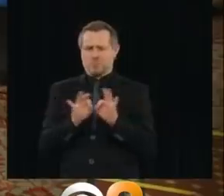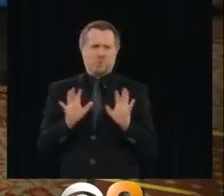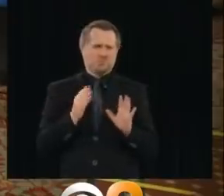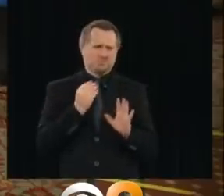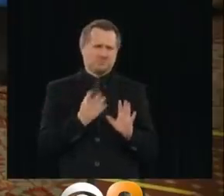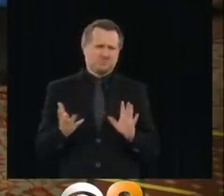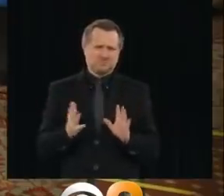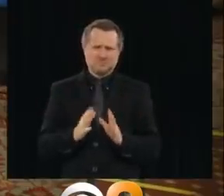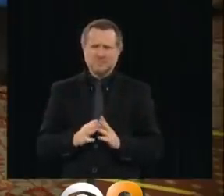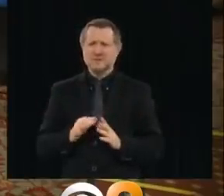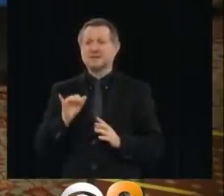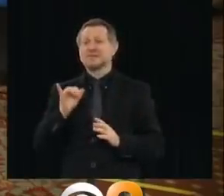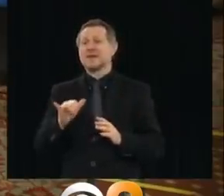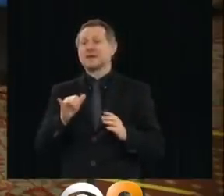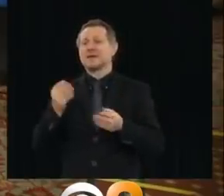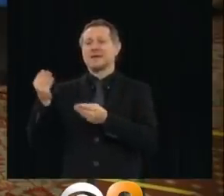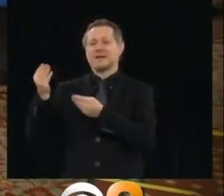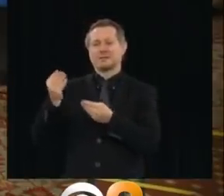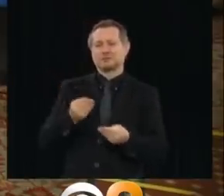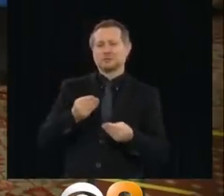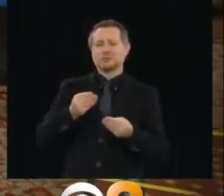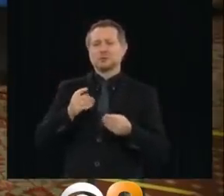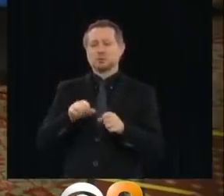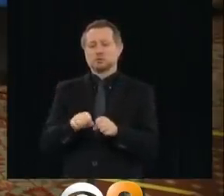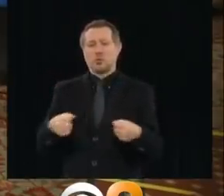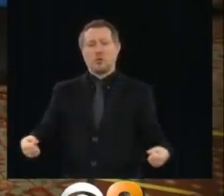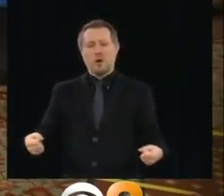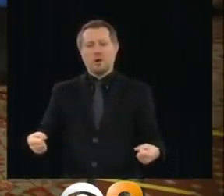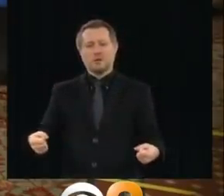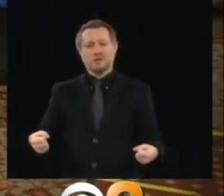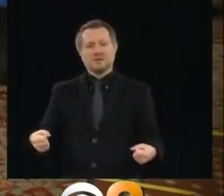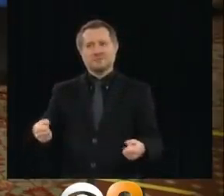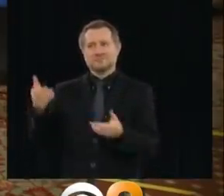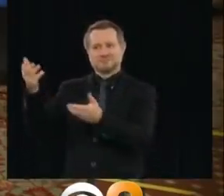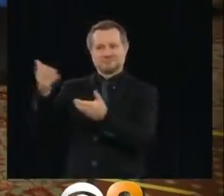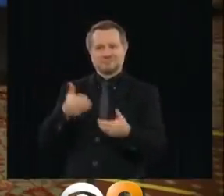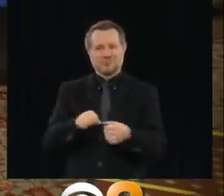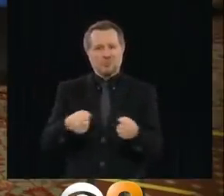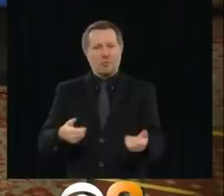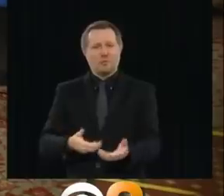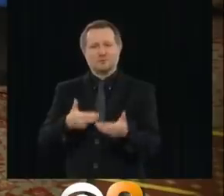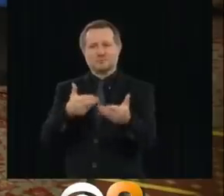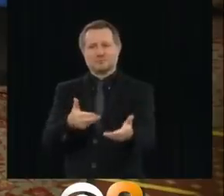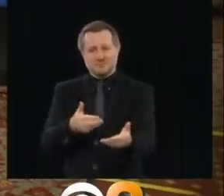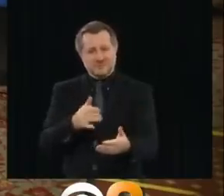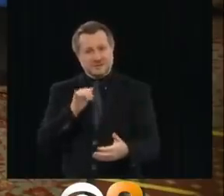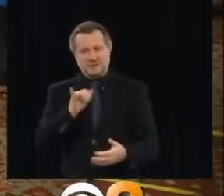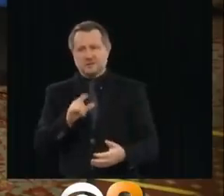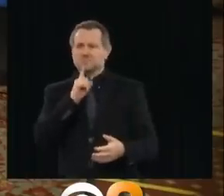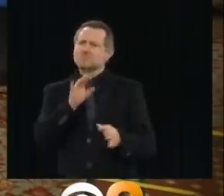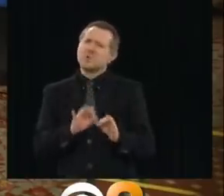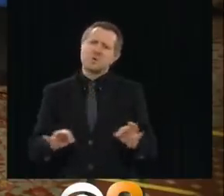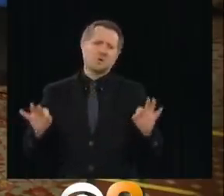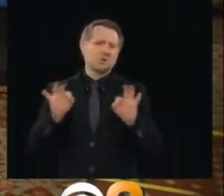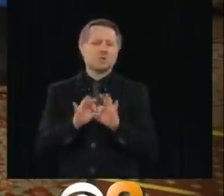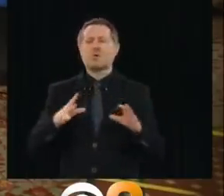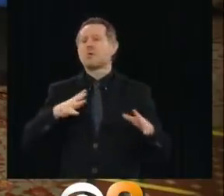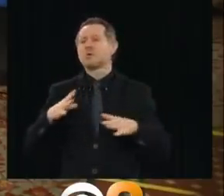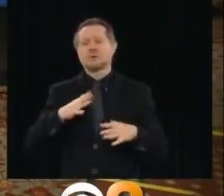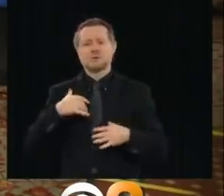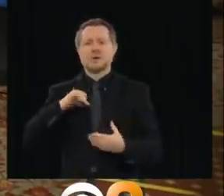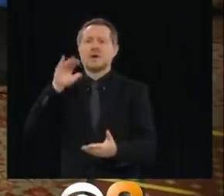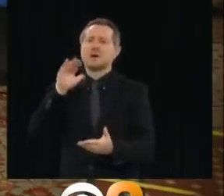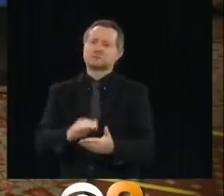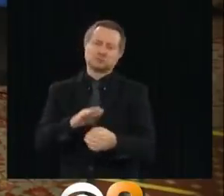handing down of the Torah from the Mount Sinai. I just thought I'd bring it up because it really would relieve a lot of stress and